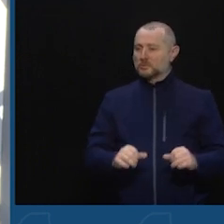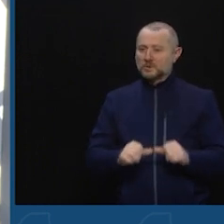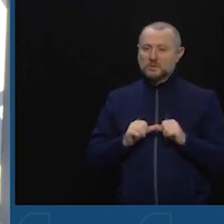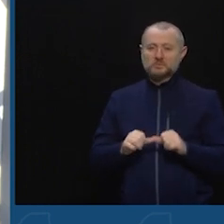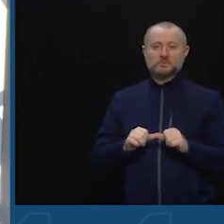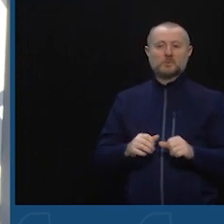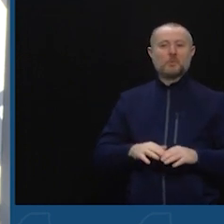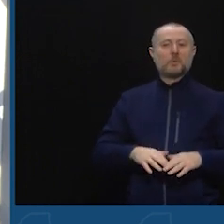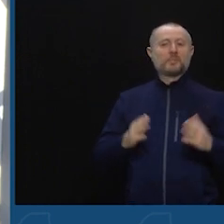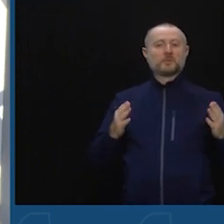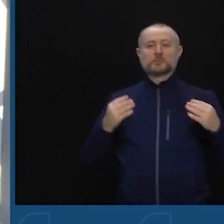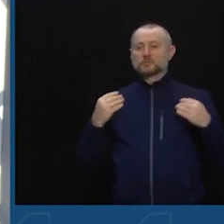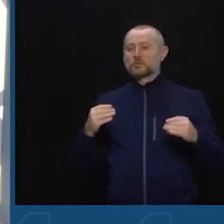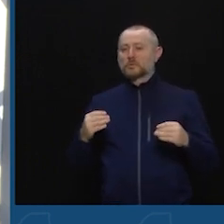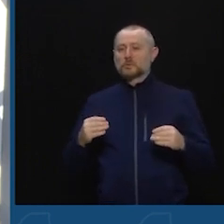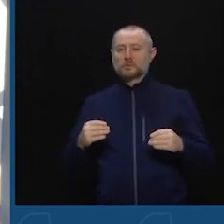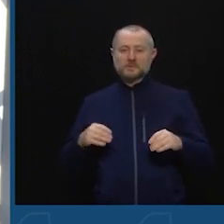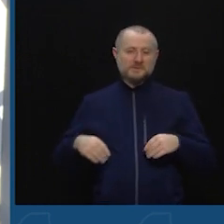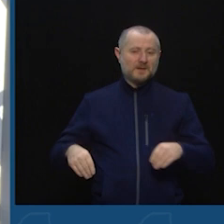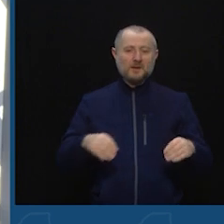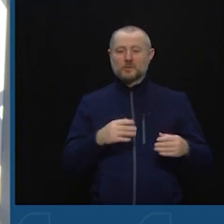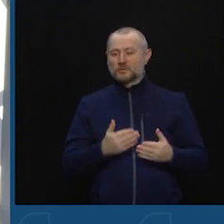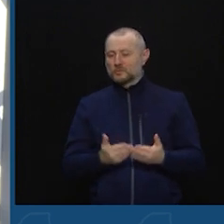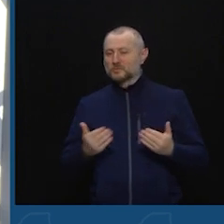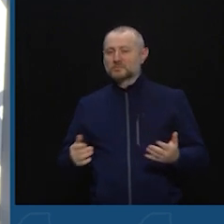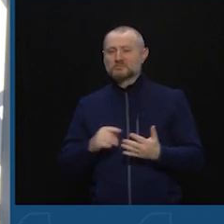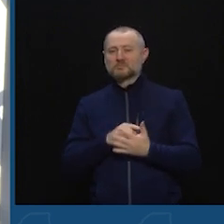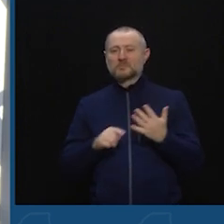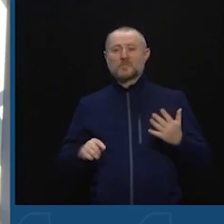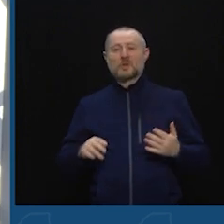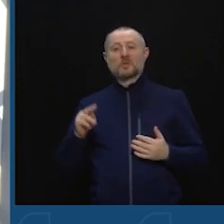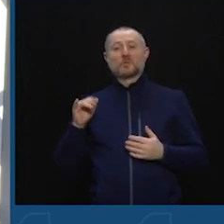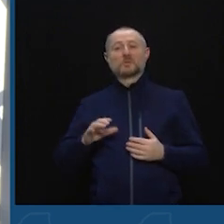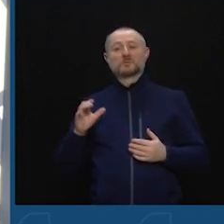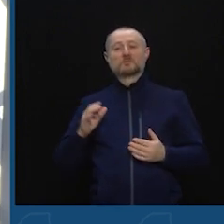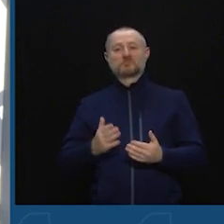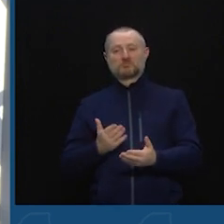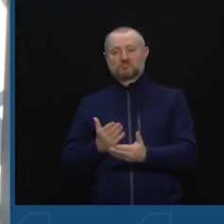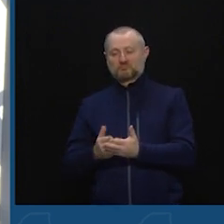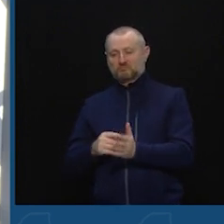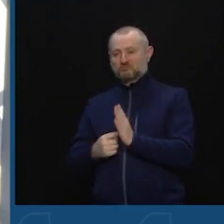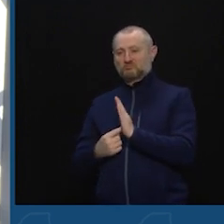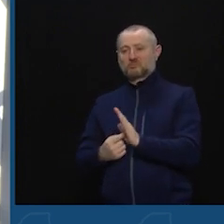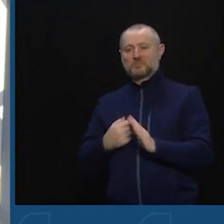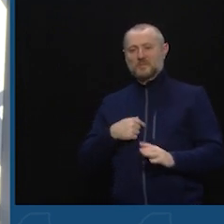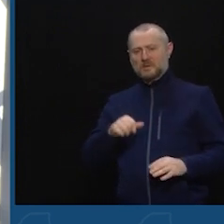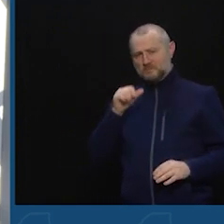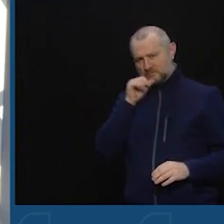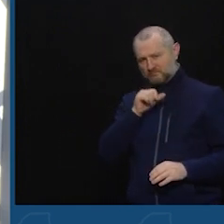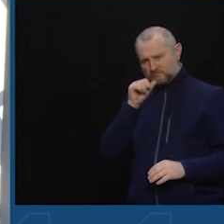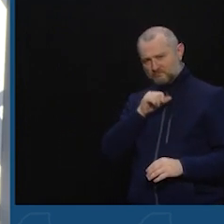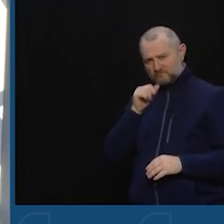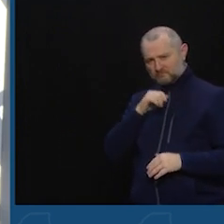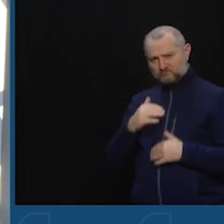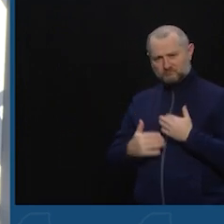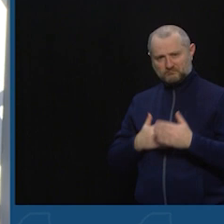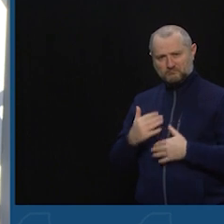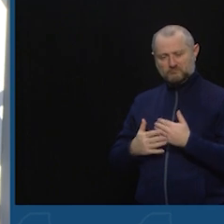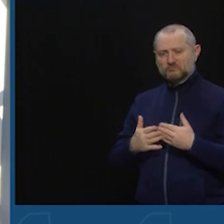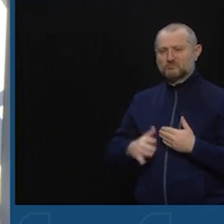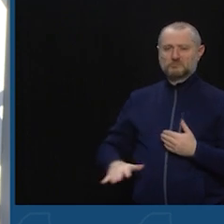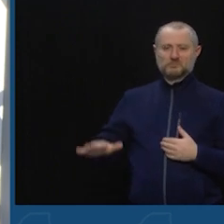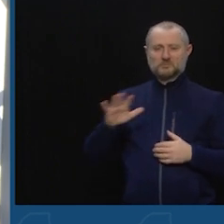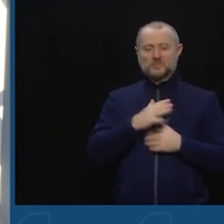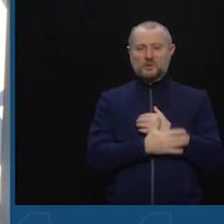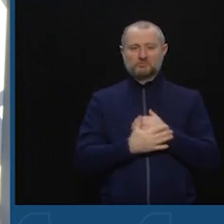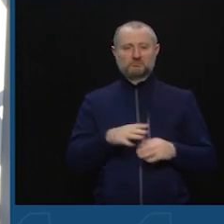goods. When New York City showed America our resiliency, the entire country understood that there's nothing that